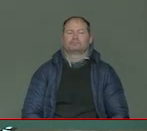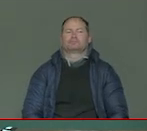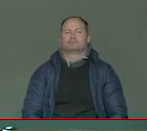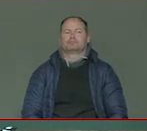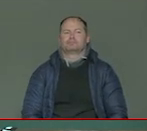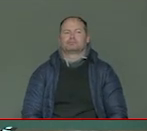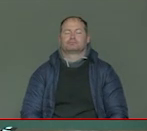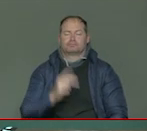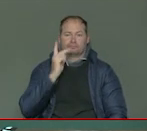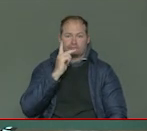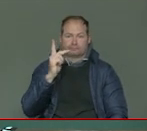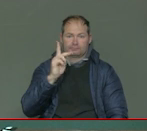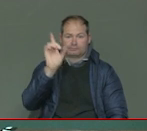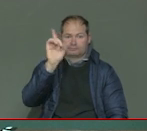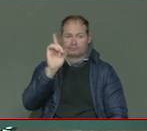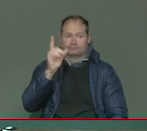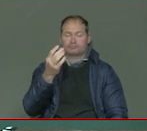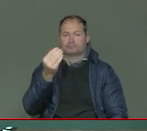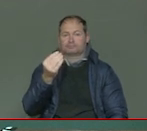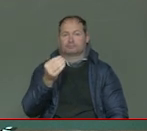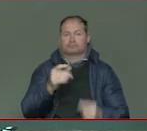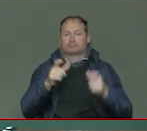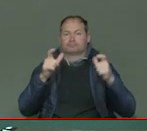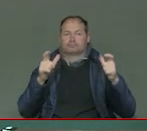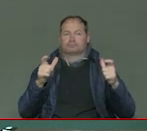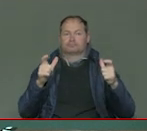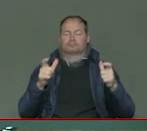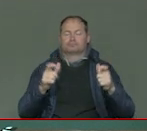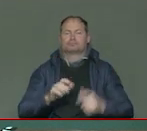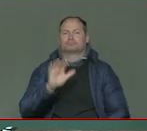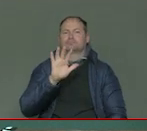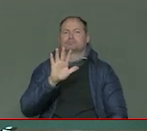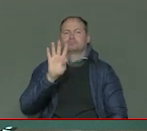So we see the debit side is the bigger figure, that is